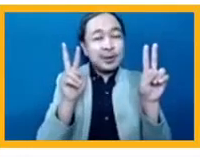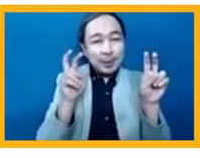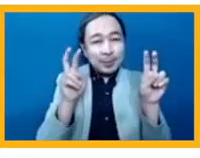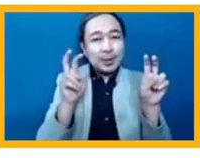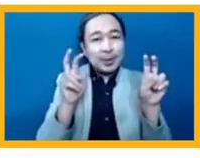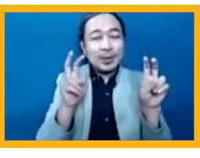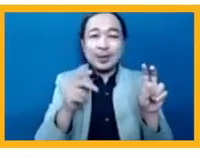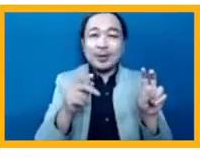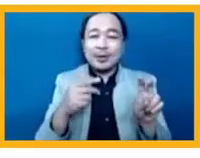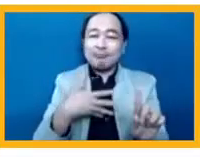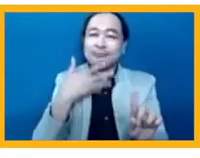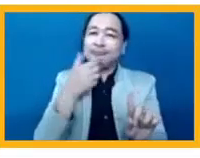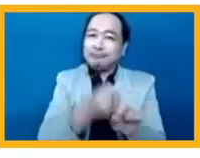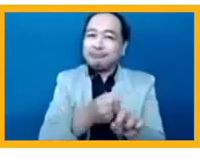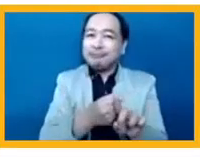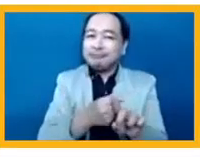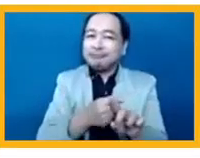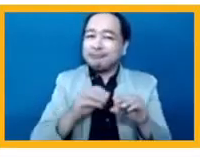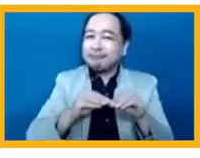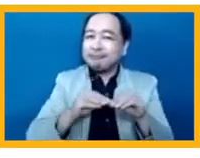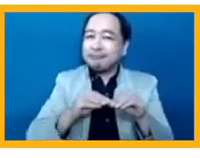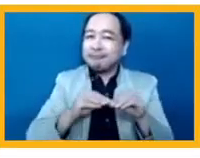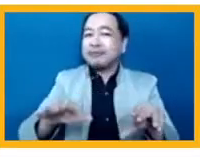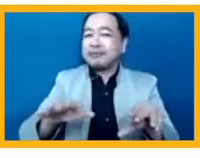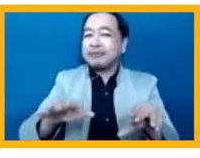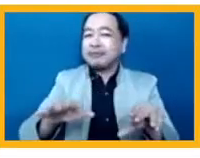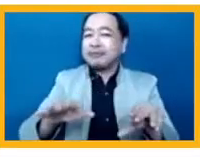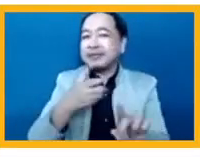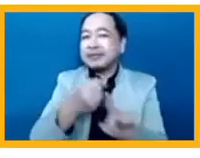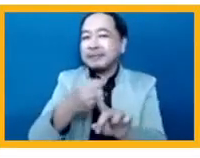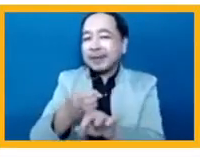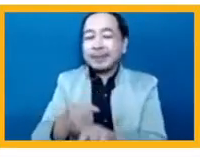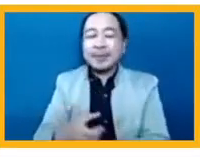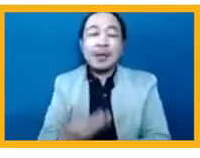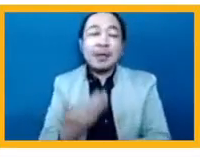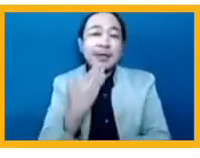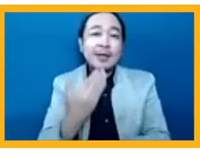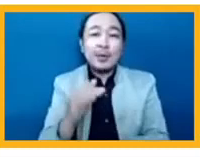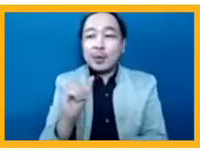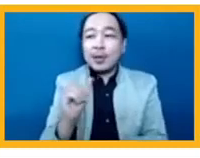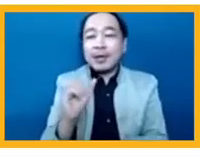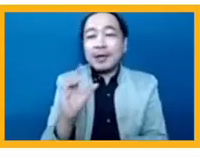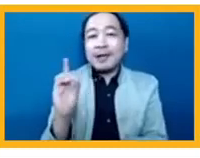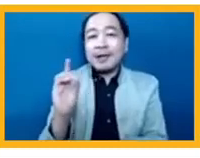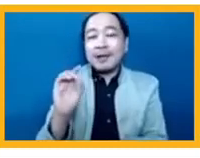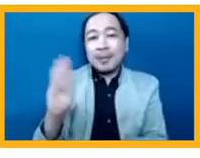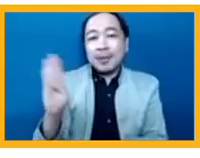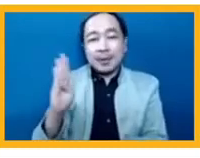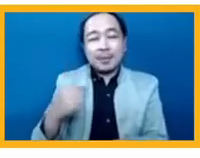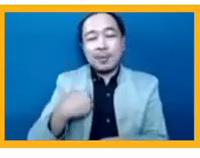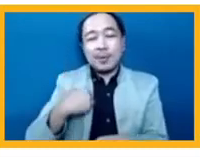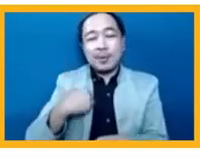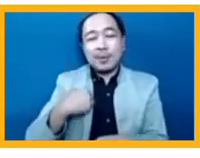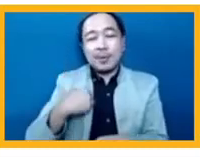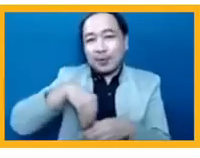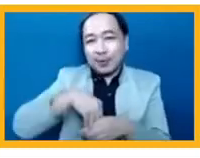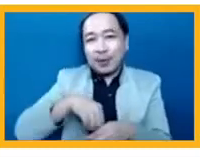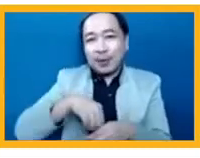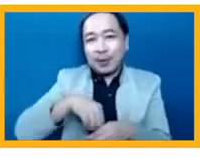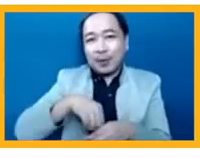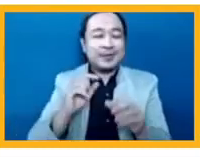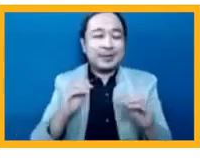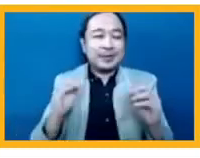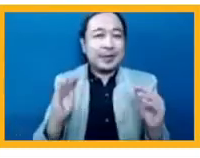controversy as well as excitement. Thank you, ADB, for the opportunity to be a part of this summit. Next slide,